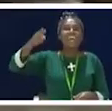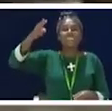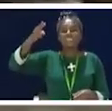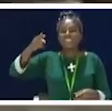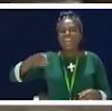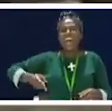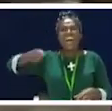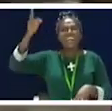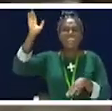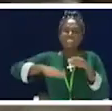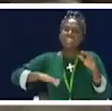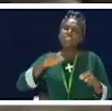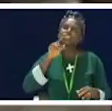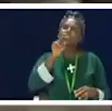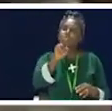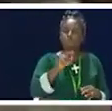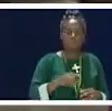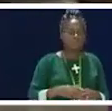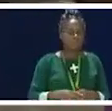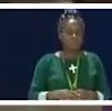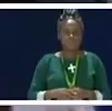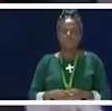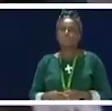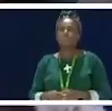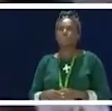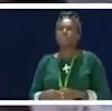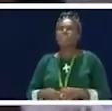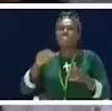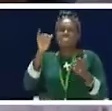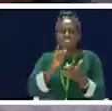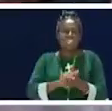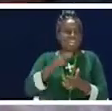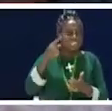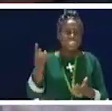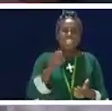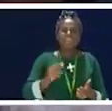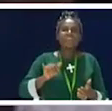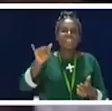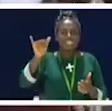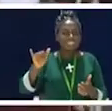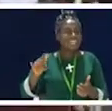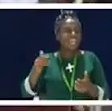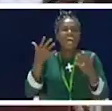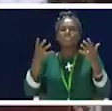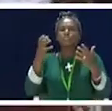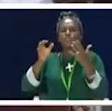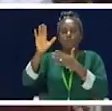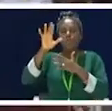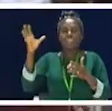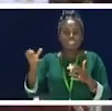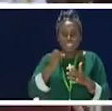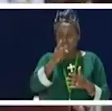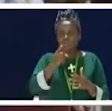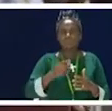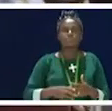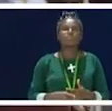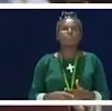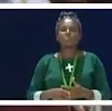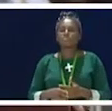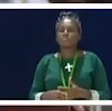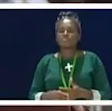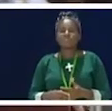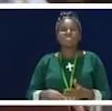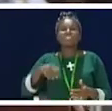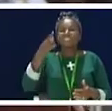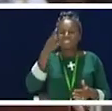than you. That take the everlasting arm of God to take you. The arm that brought them from